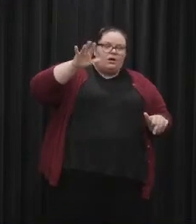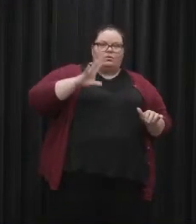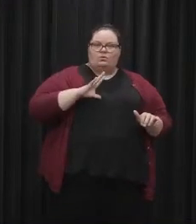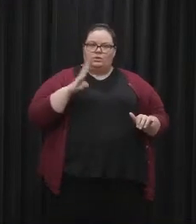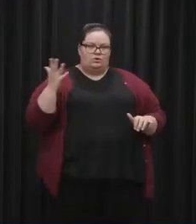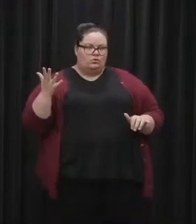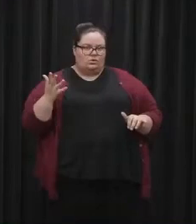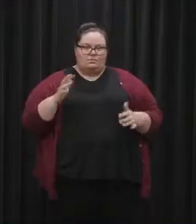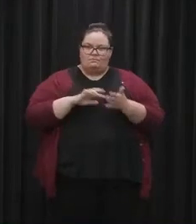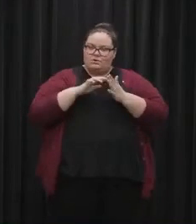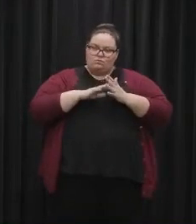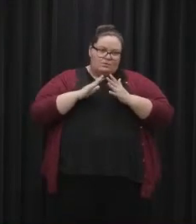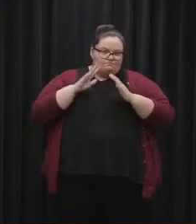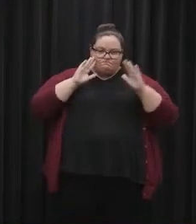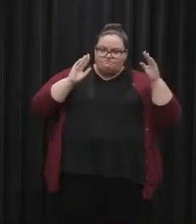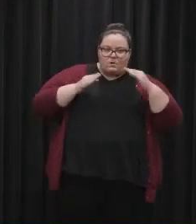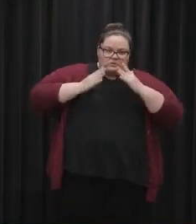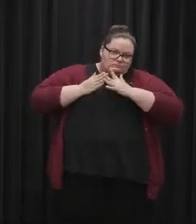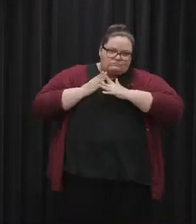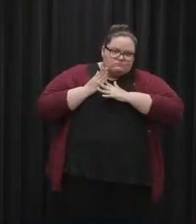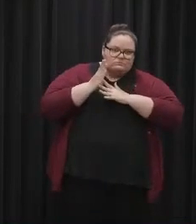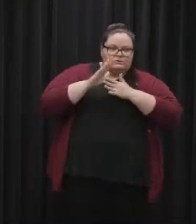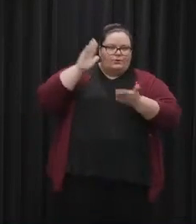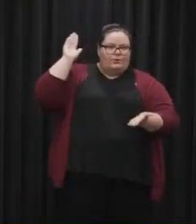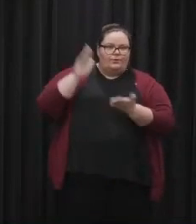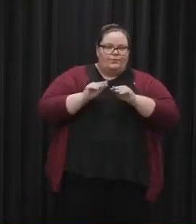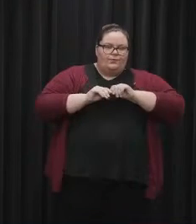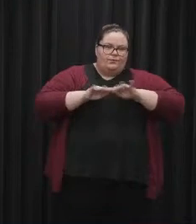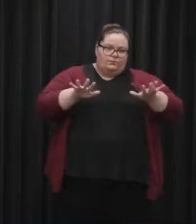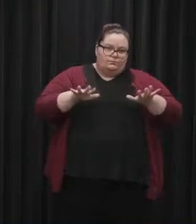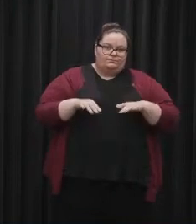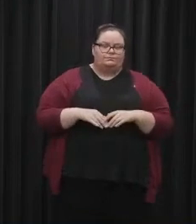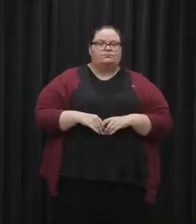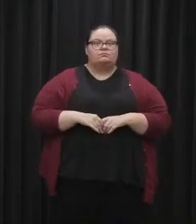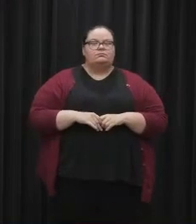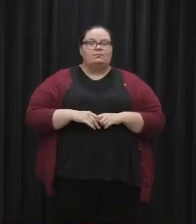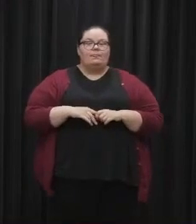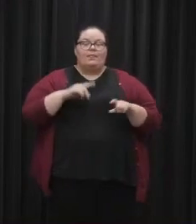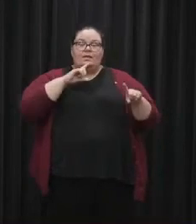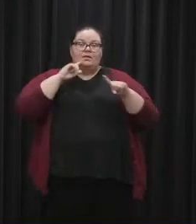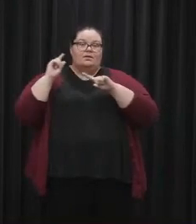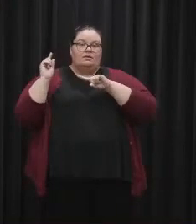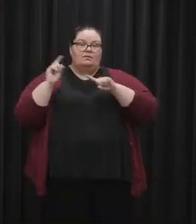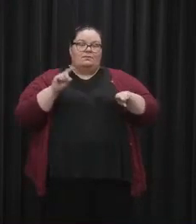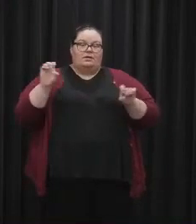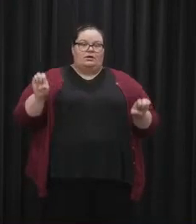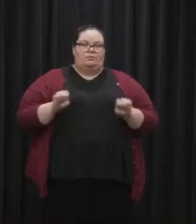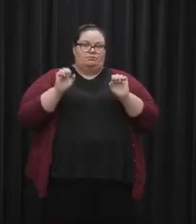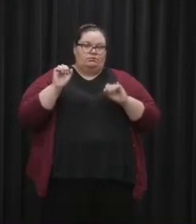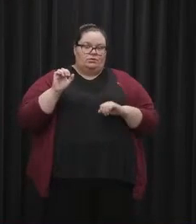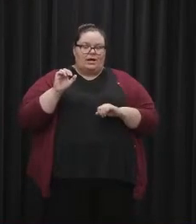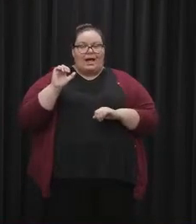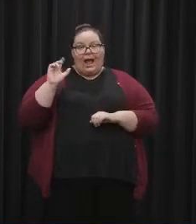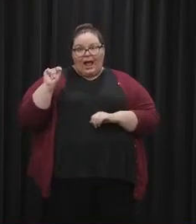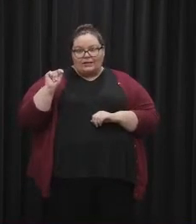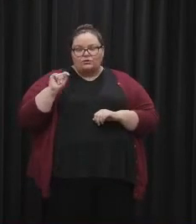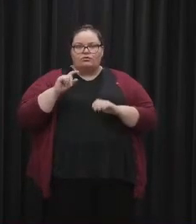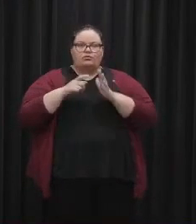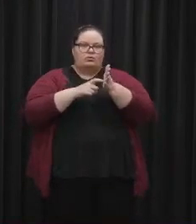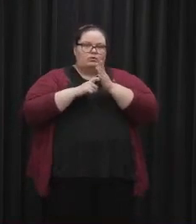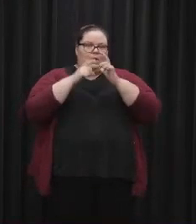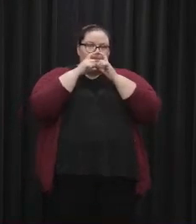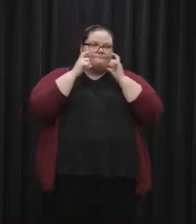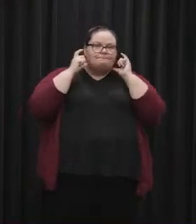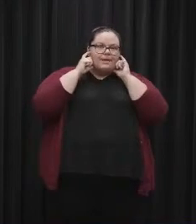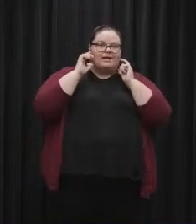have acted with resolve and determination to slow the spread. The mandatory order has been amended to require the use of masks in all public